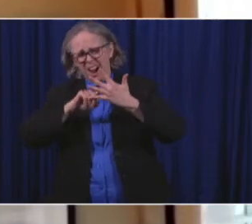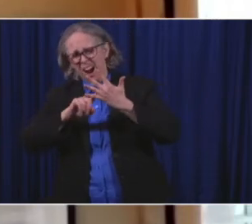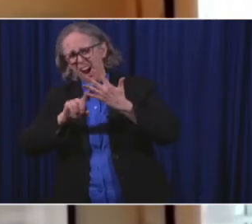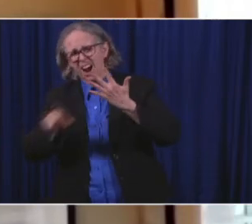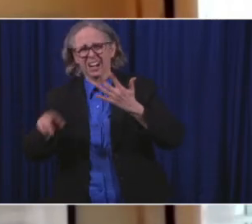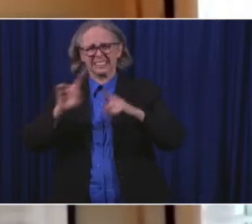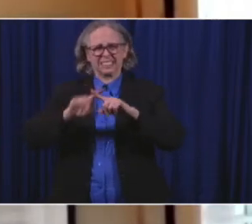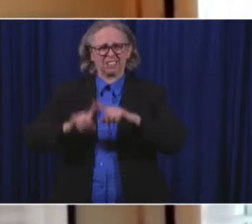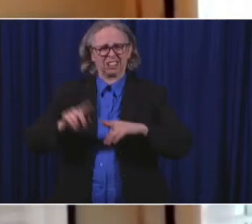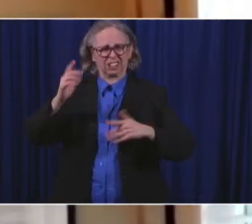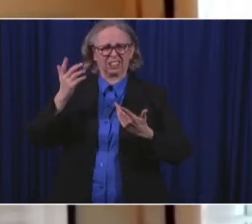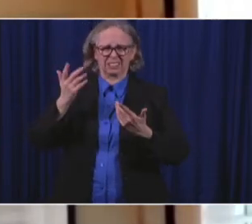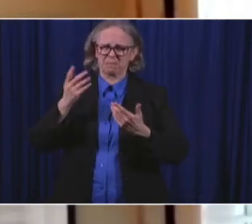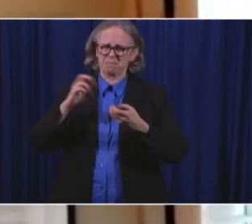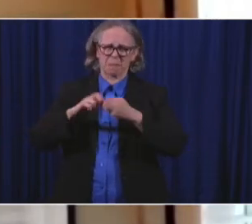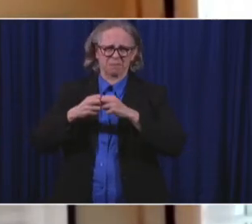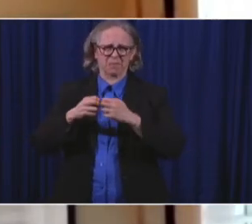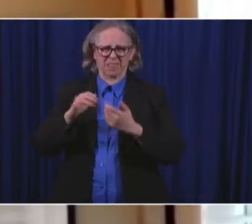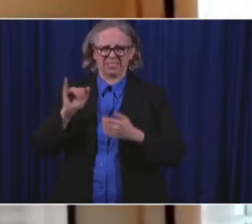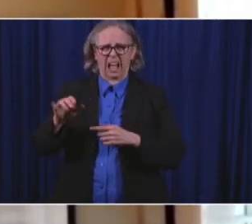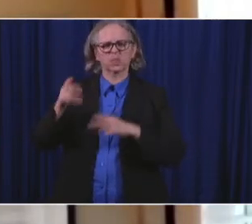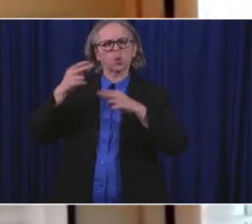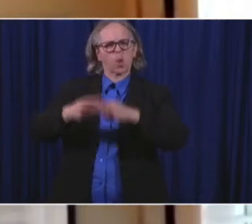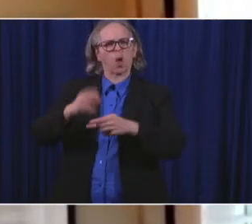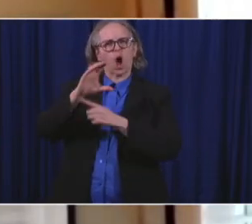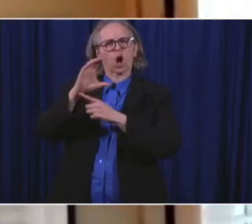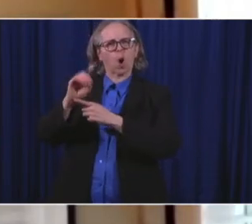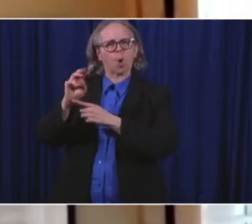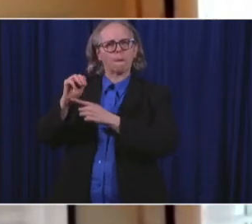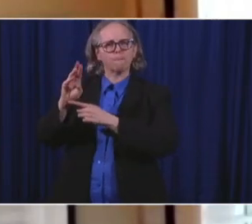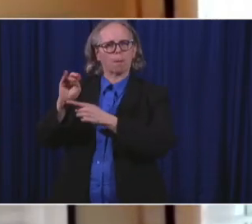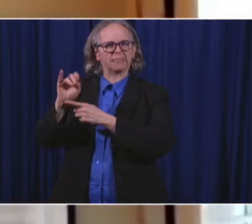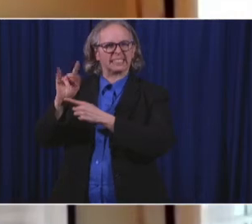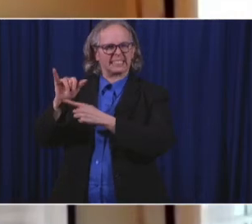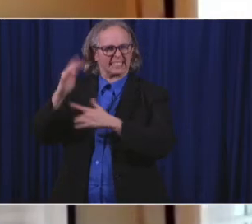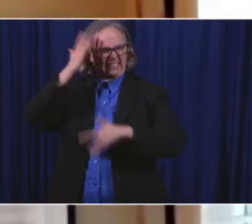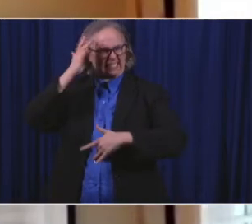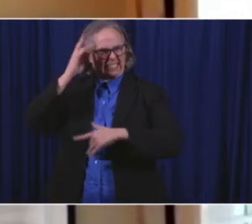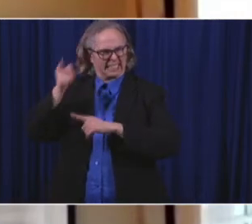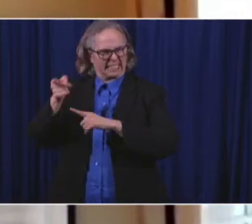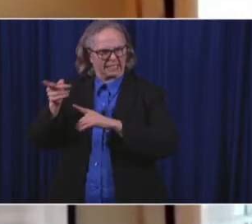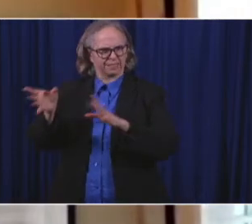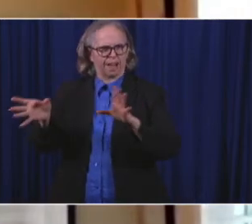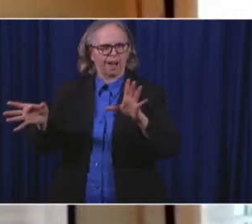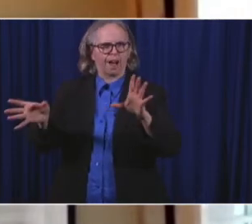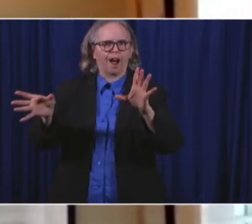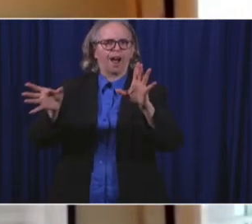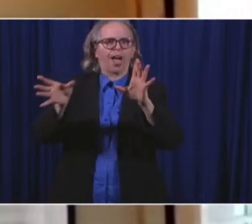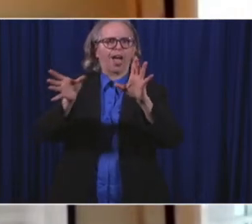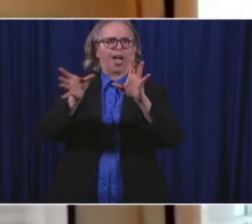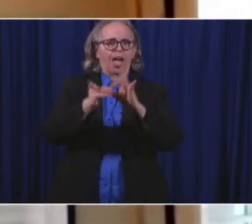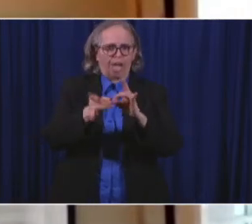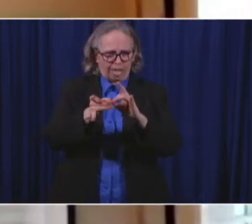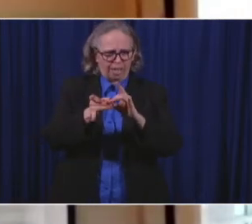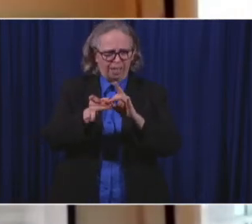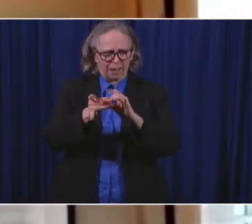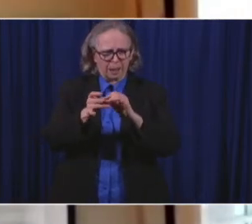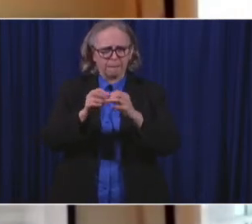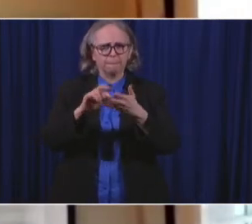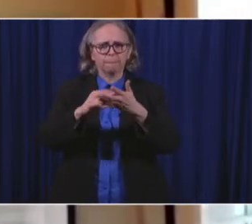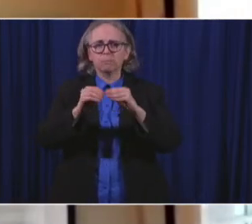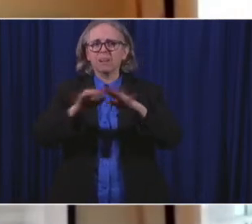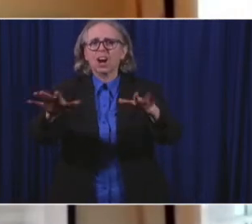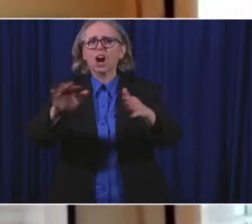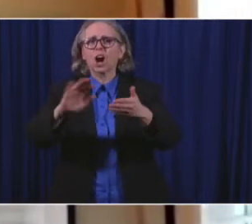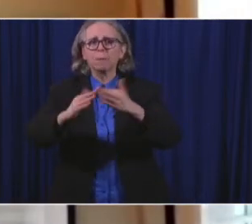Those comorbidities that exist inside the community impact the community's ability to weather